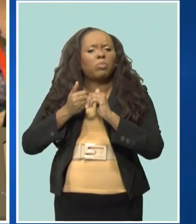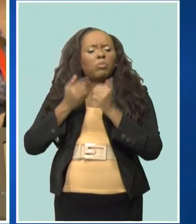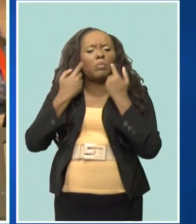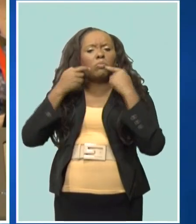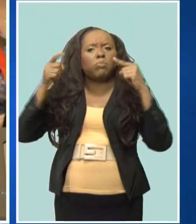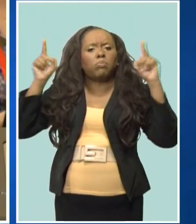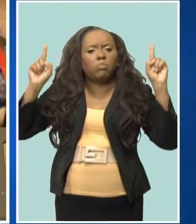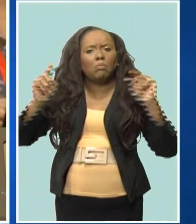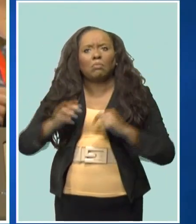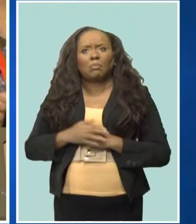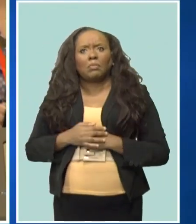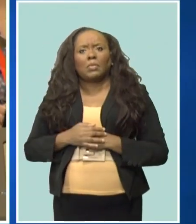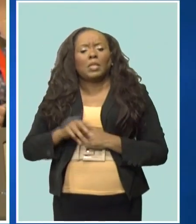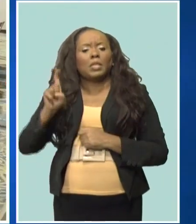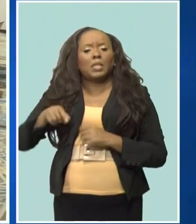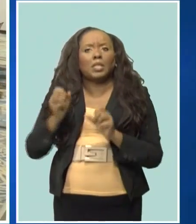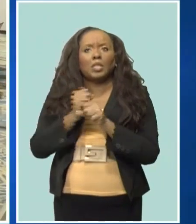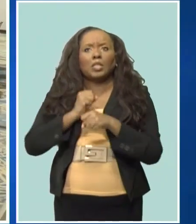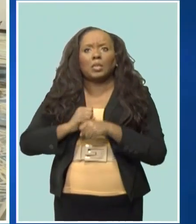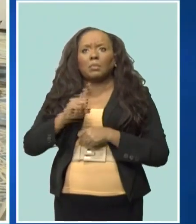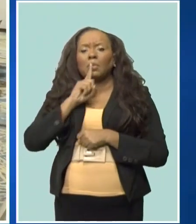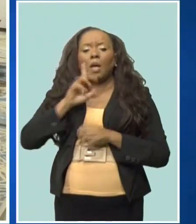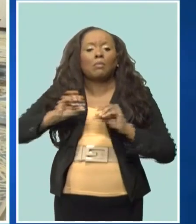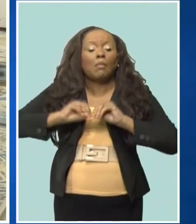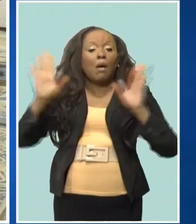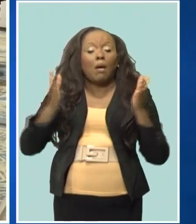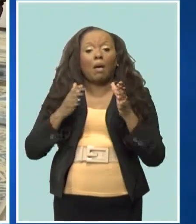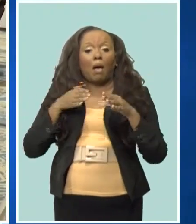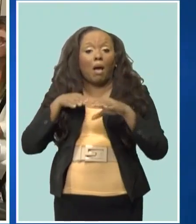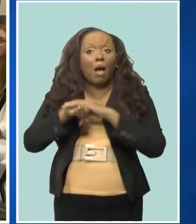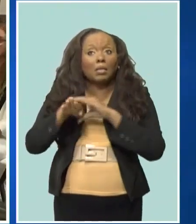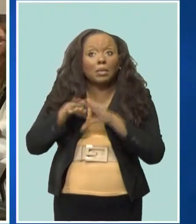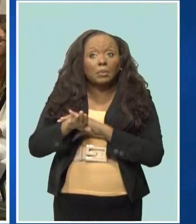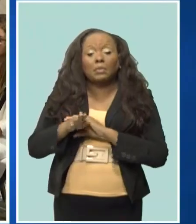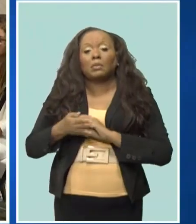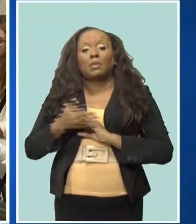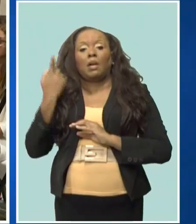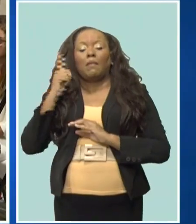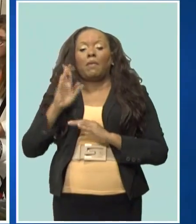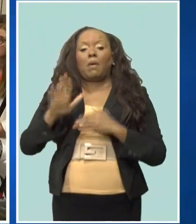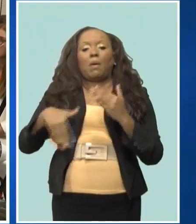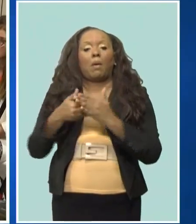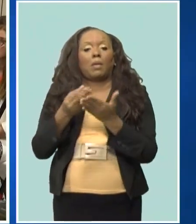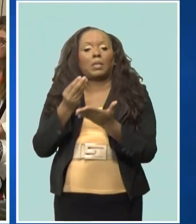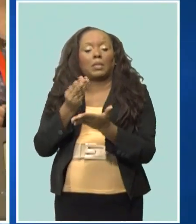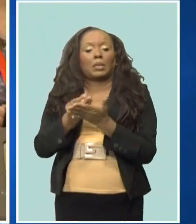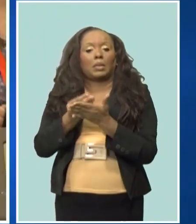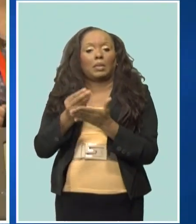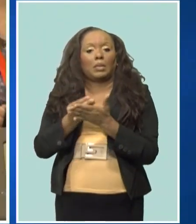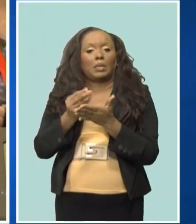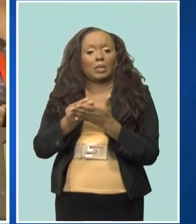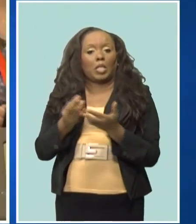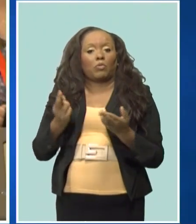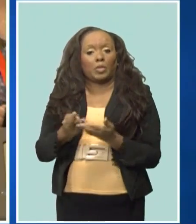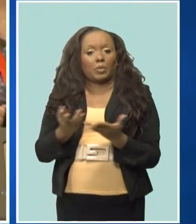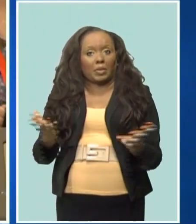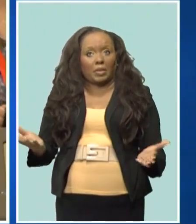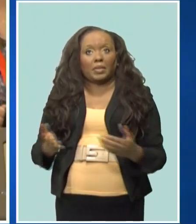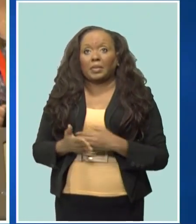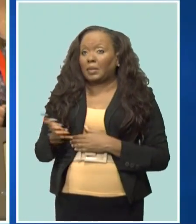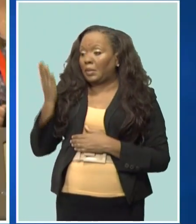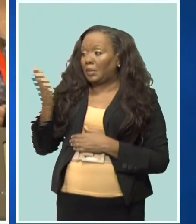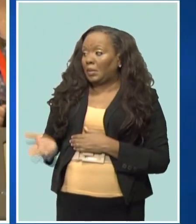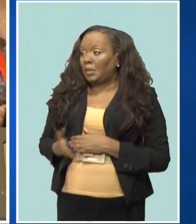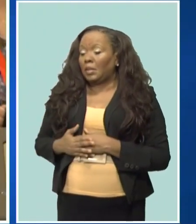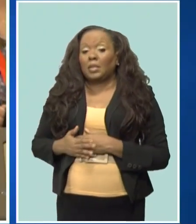be adequate capitalization and transparent accessibility to the financial resources. The communities and the people